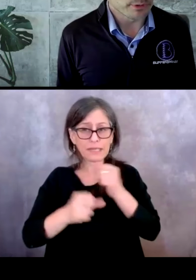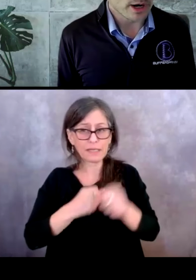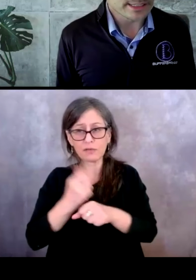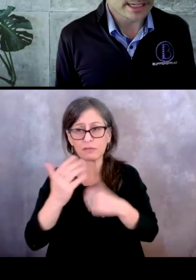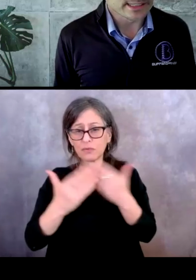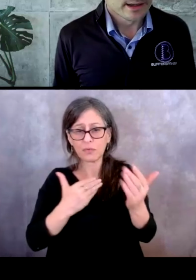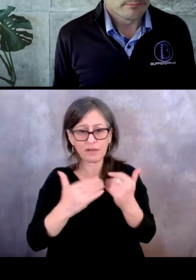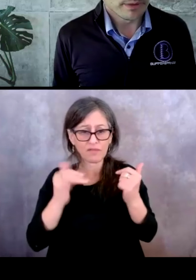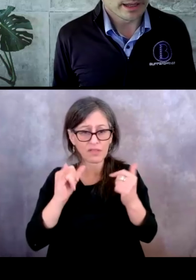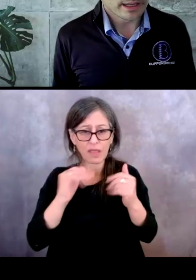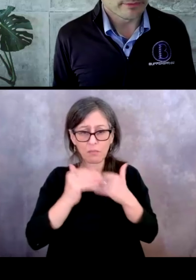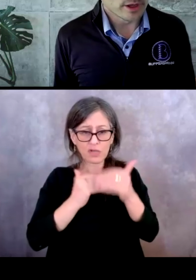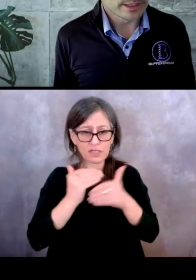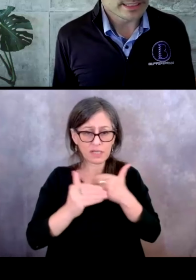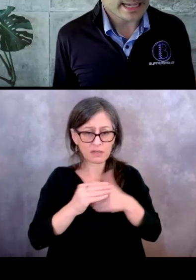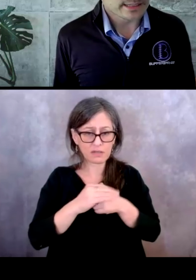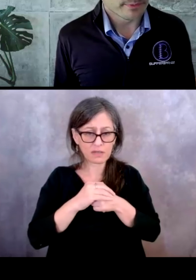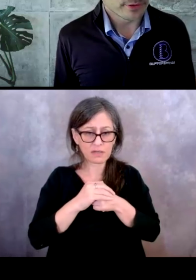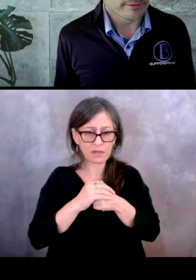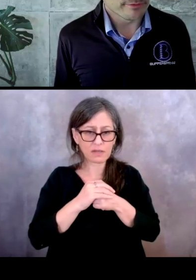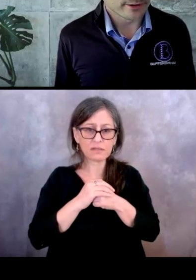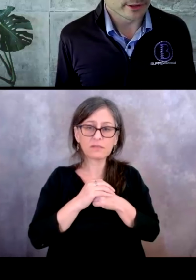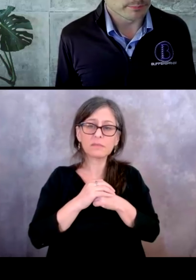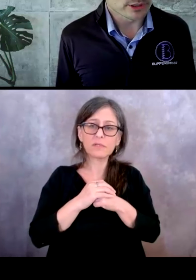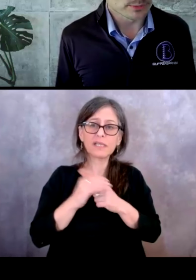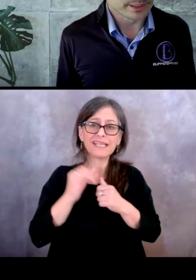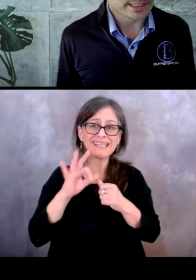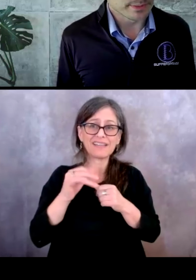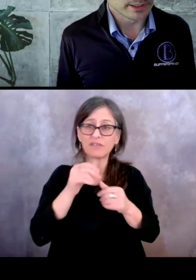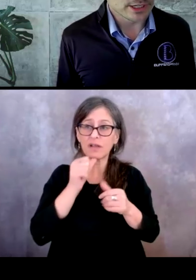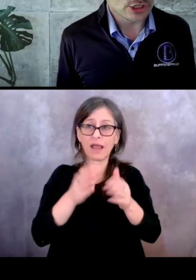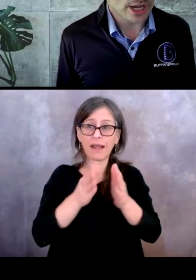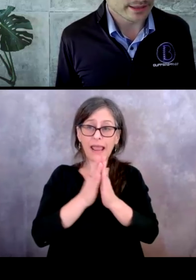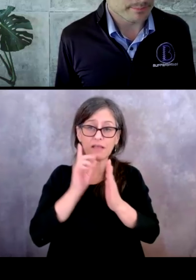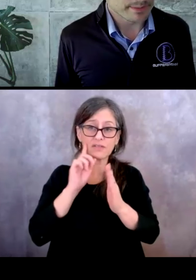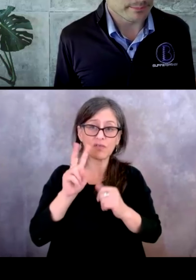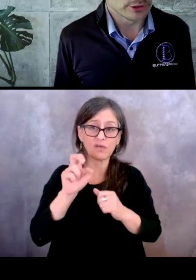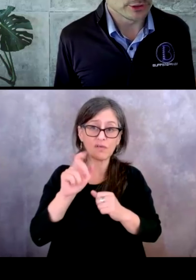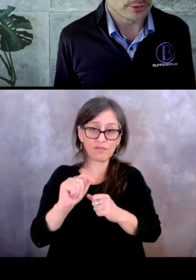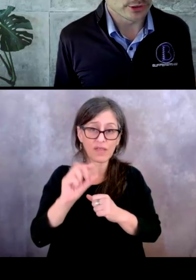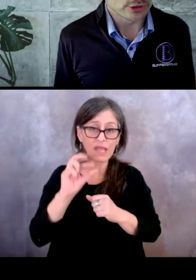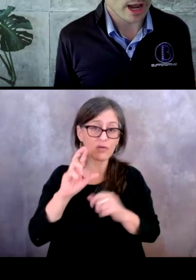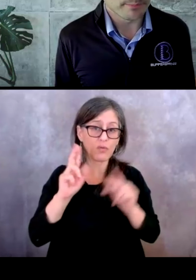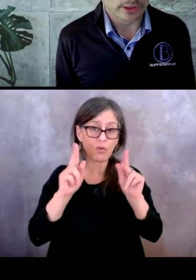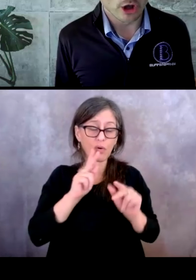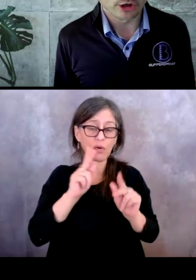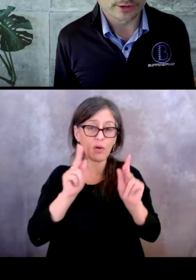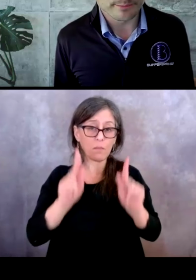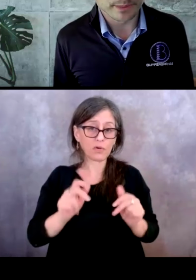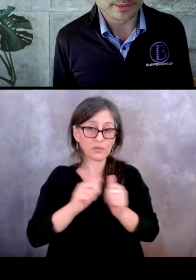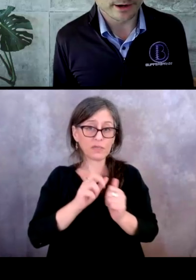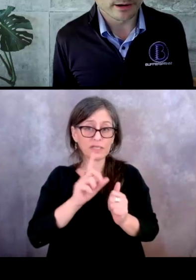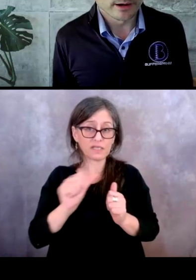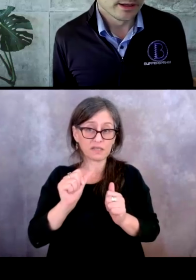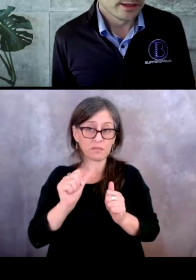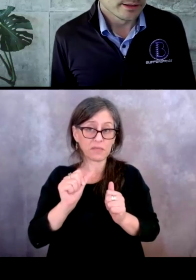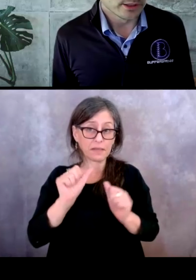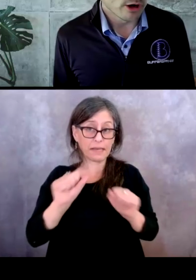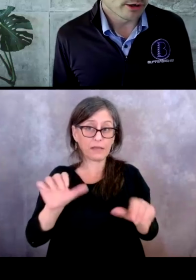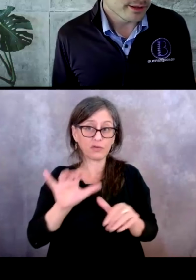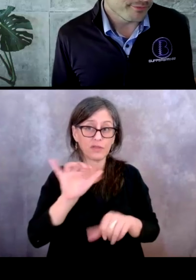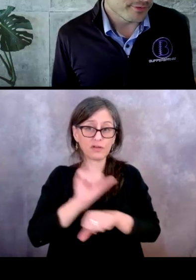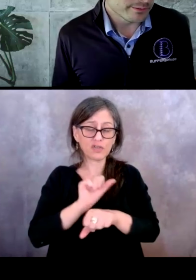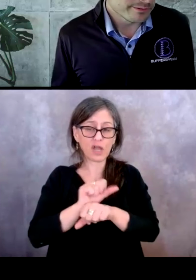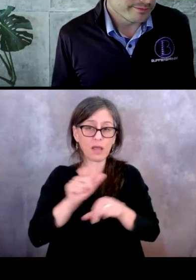it is in the process. But if no one's asked them if they're a veteran or person with disabilities yet, and they've been able to do their job, the longer they've been there,